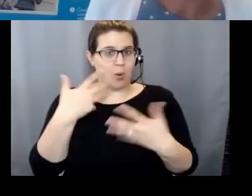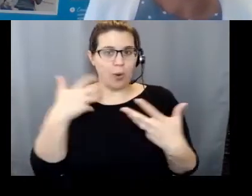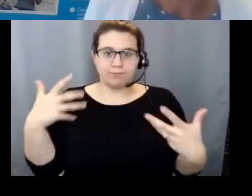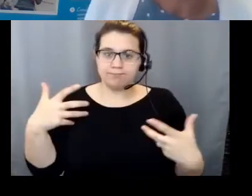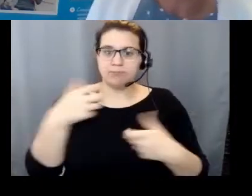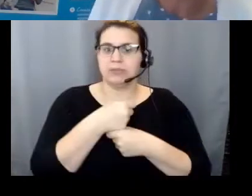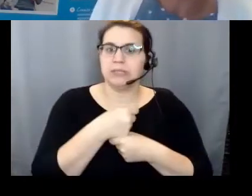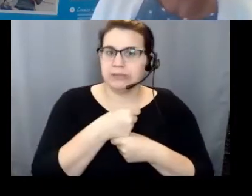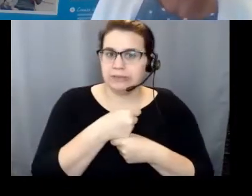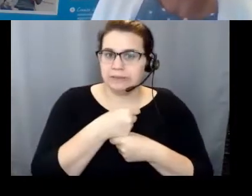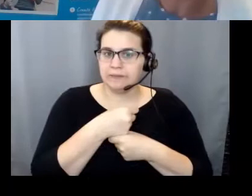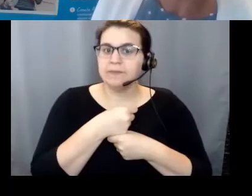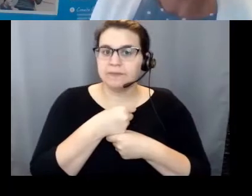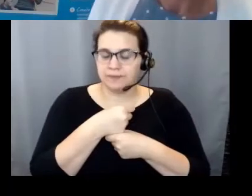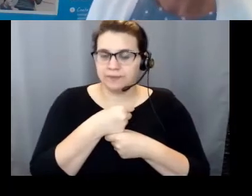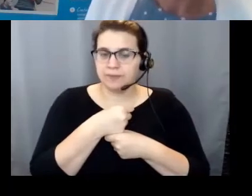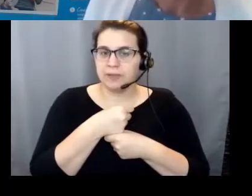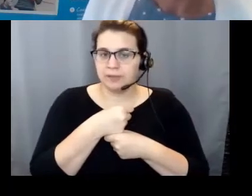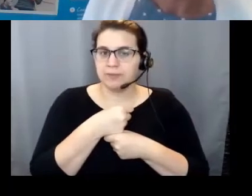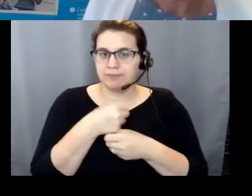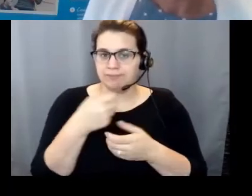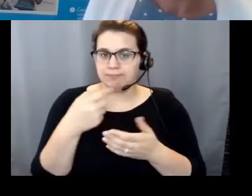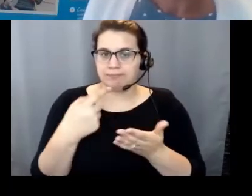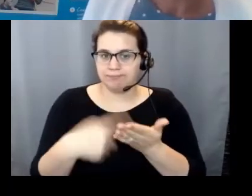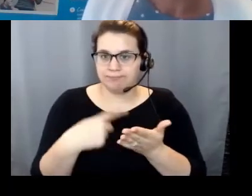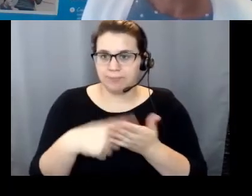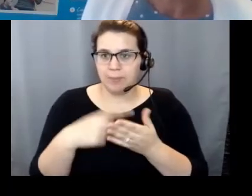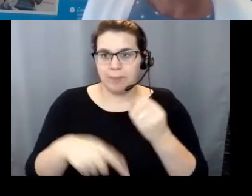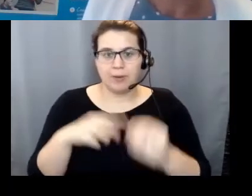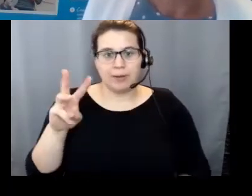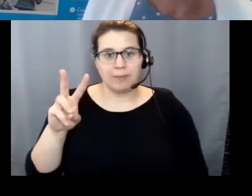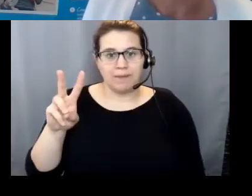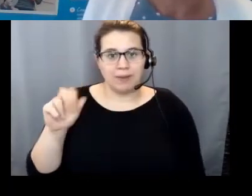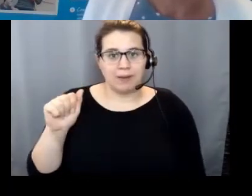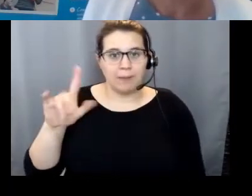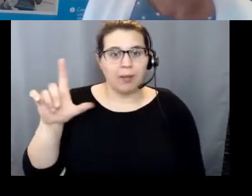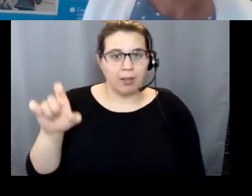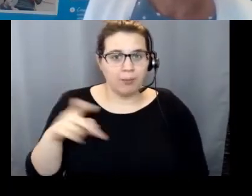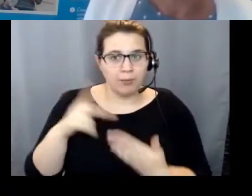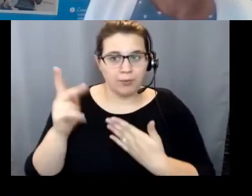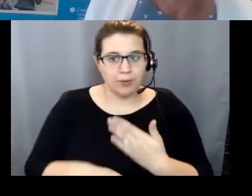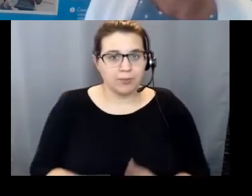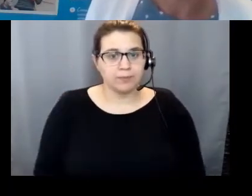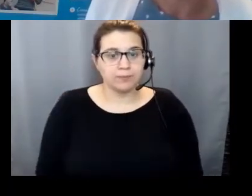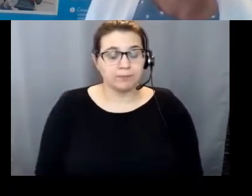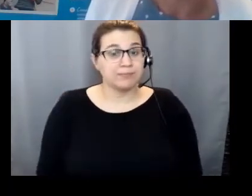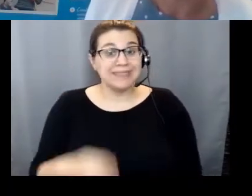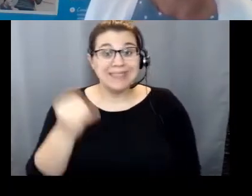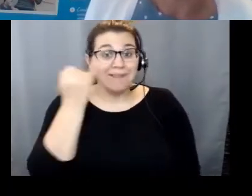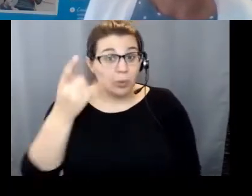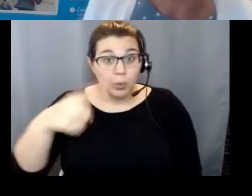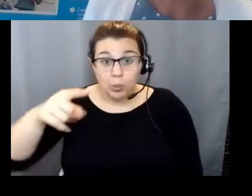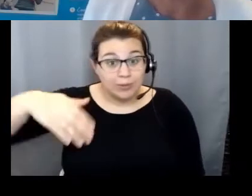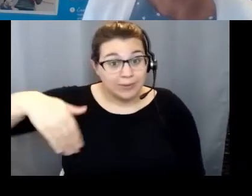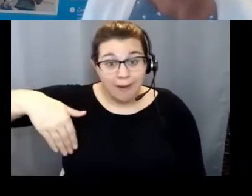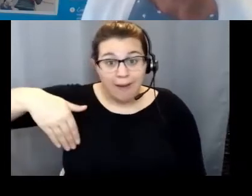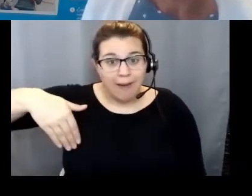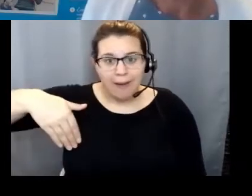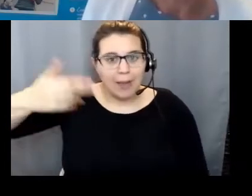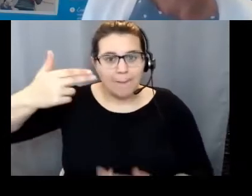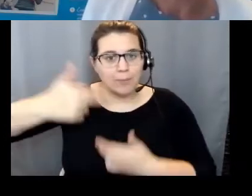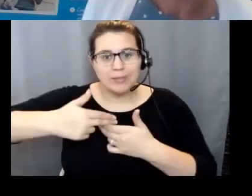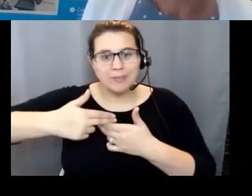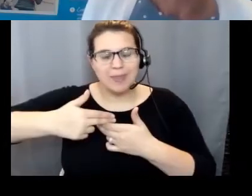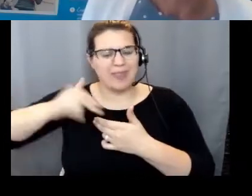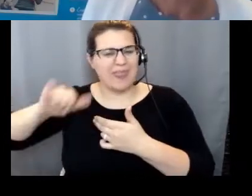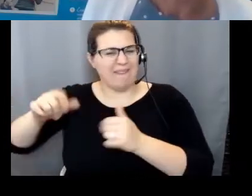overview of the WVABLE program. But let me remind you that for anyone that hasn't participated in our standard WVABLE presentation and